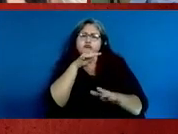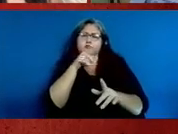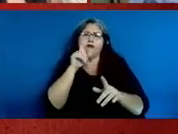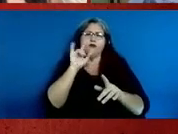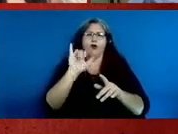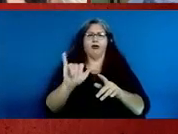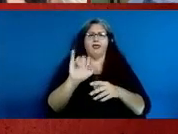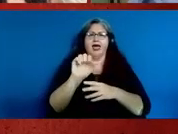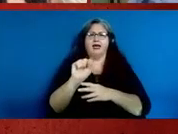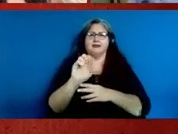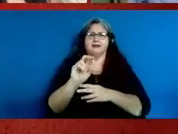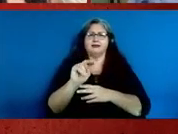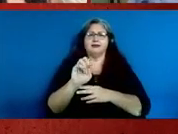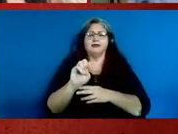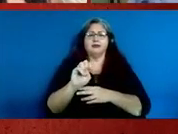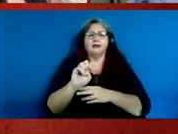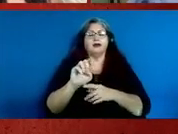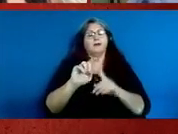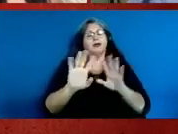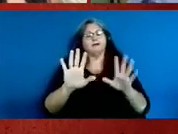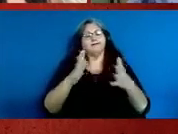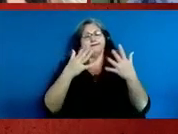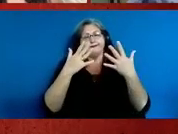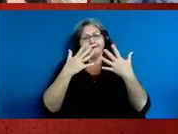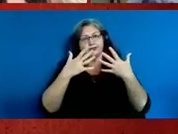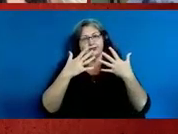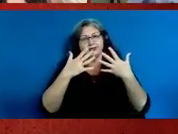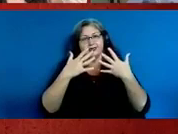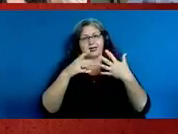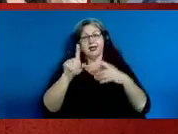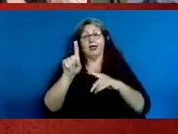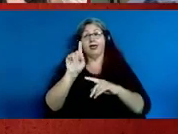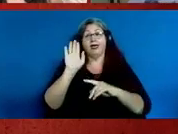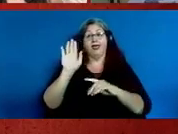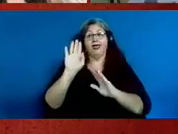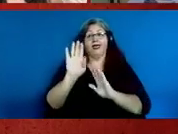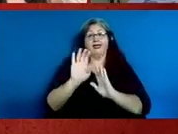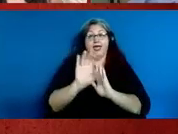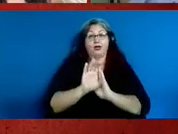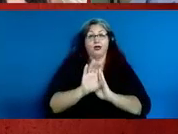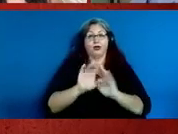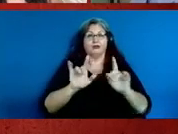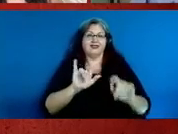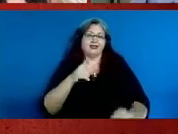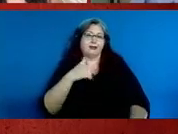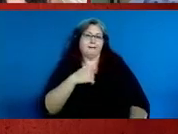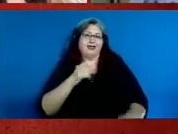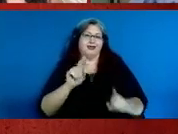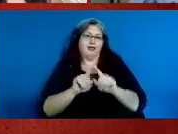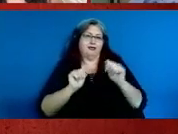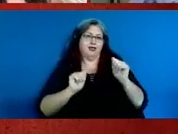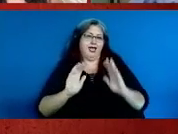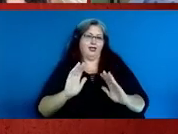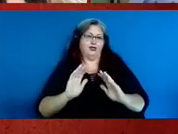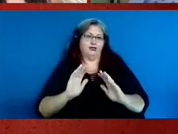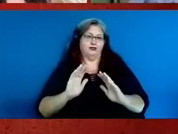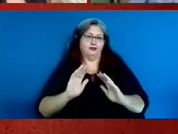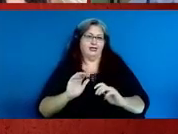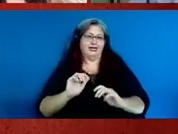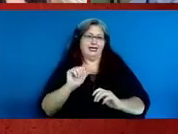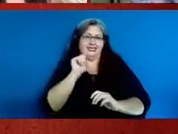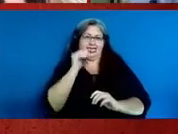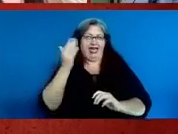then, you know, but unfortunately, that character and myself as an actor is not in the